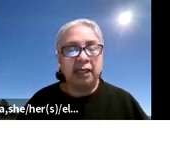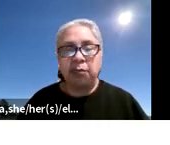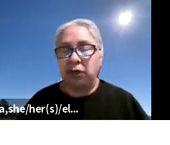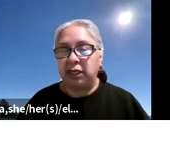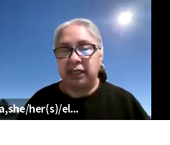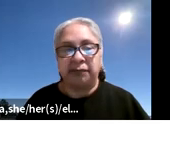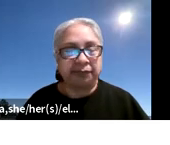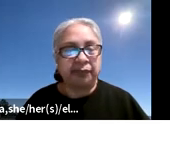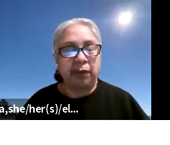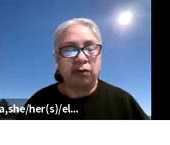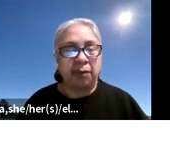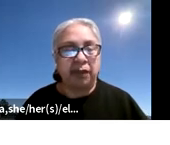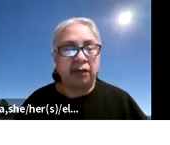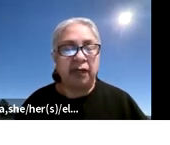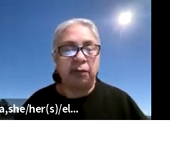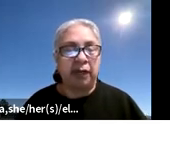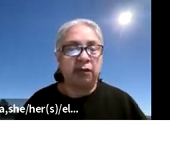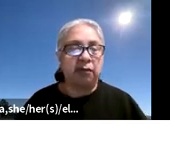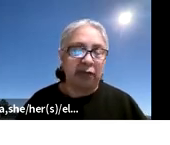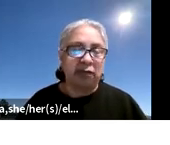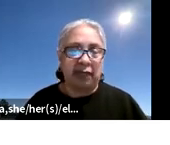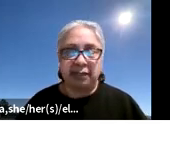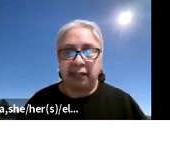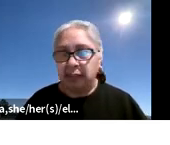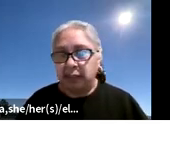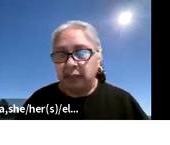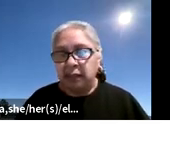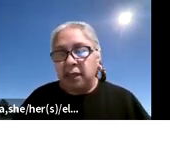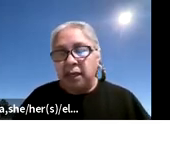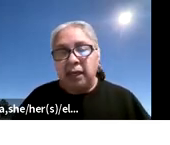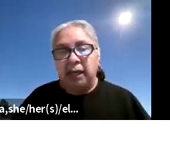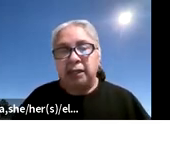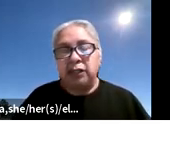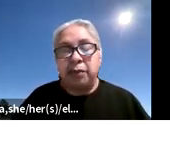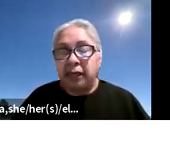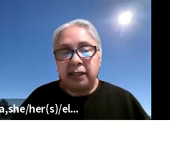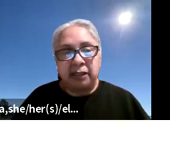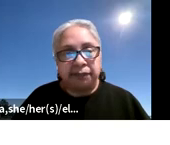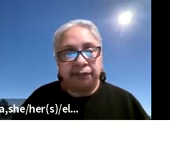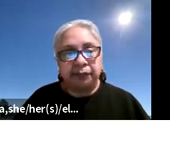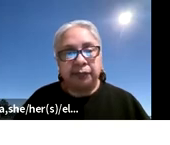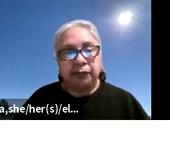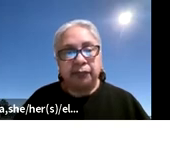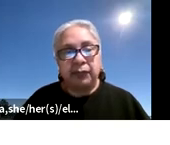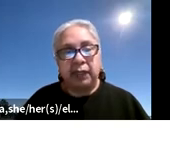Joaquin and Hipólita, my grandmother and my great-grandson, and humanity.